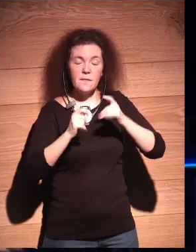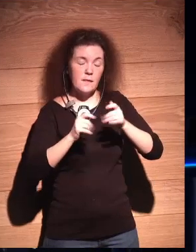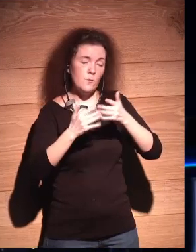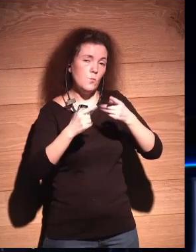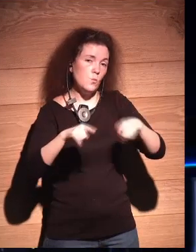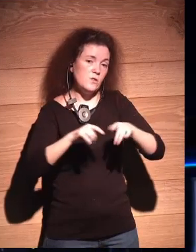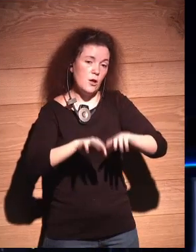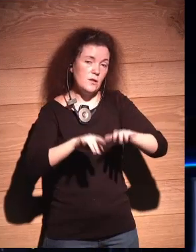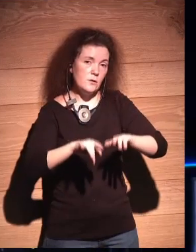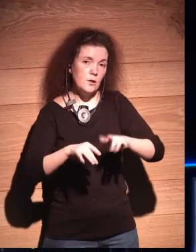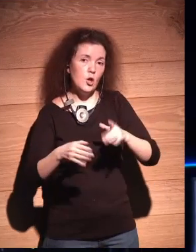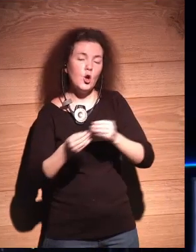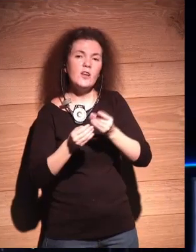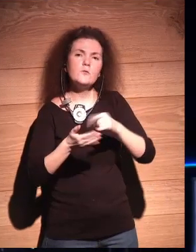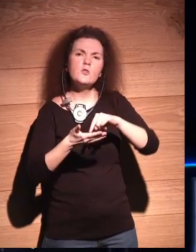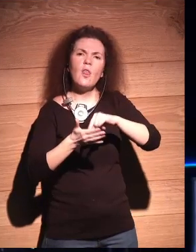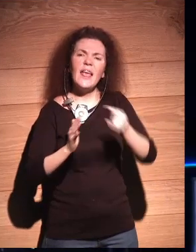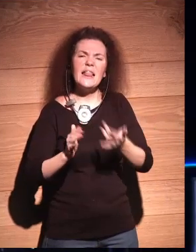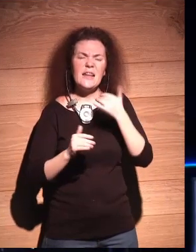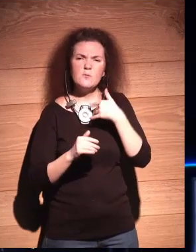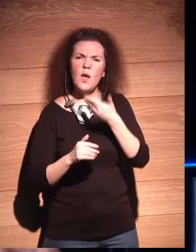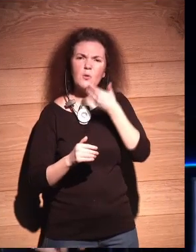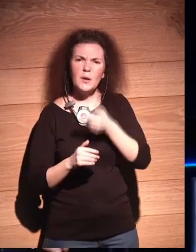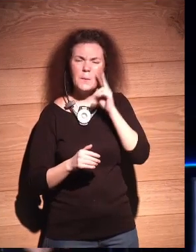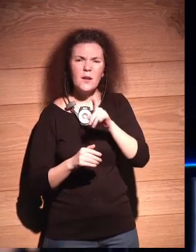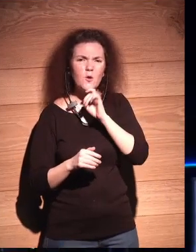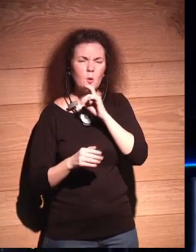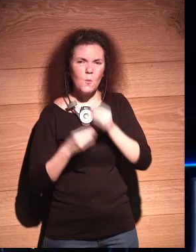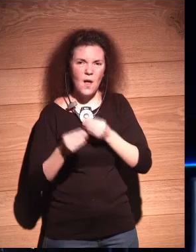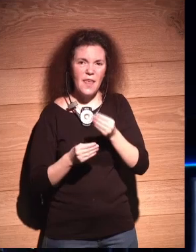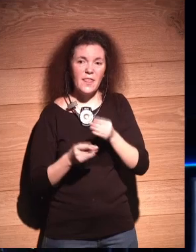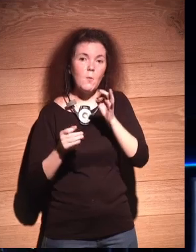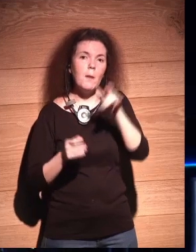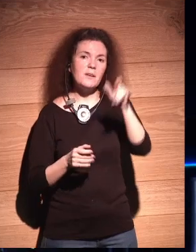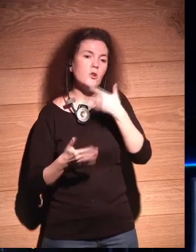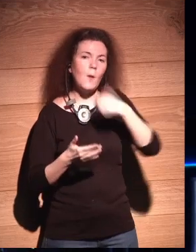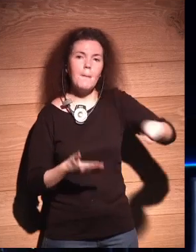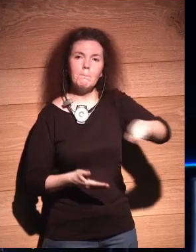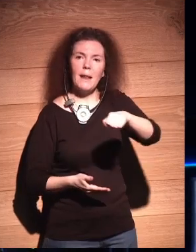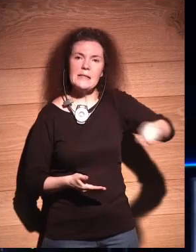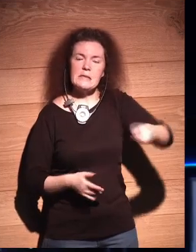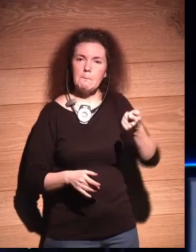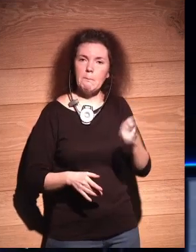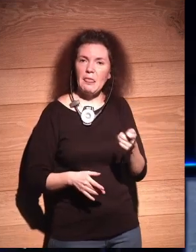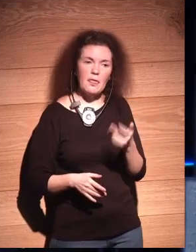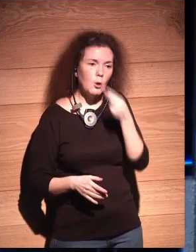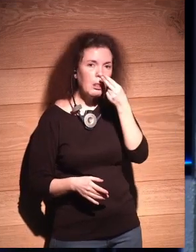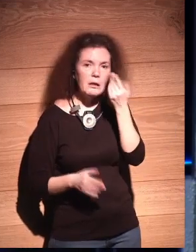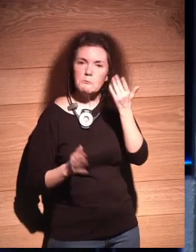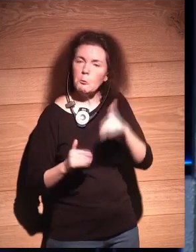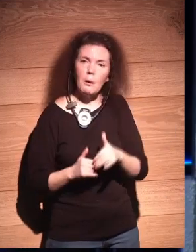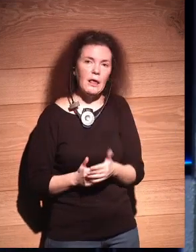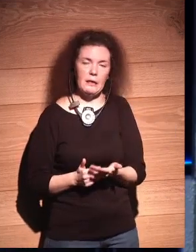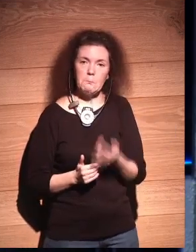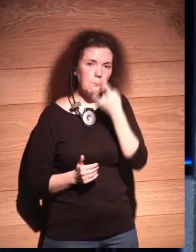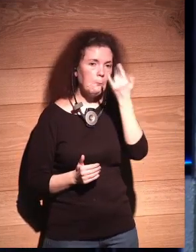They're just like going, and it's like watching somebody iron or something. It's really not that interesting. And I love